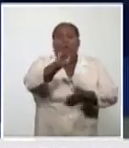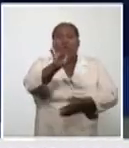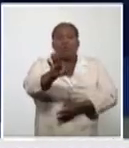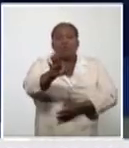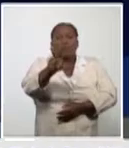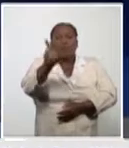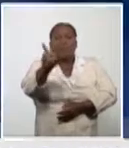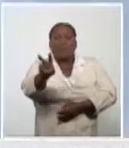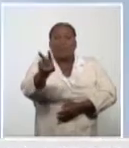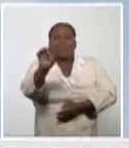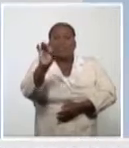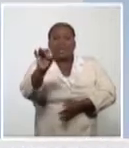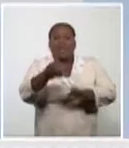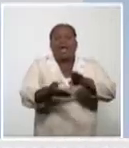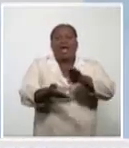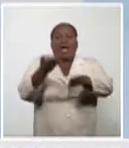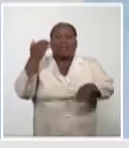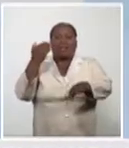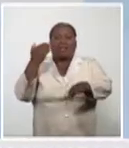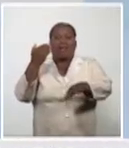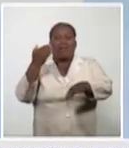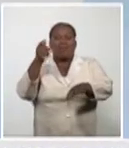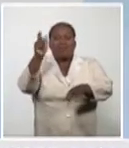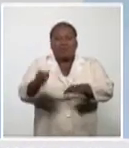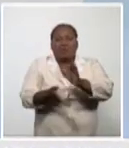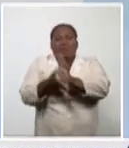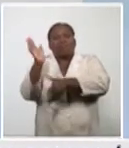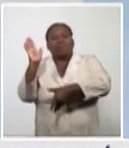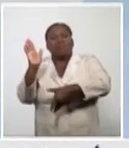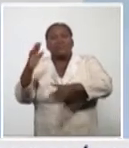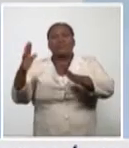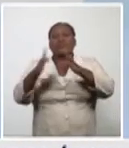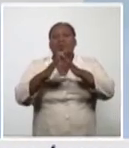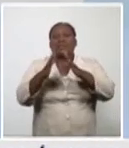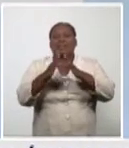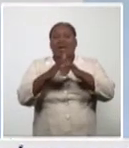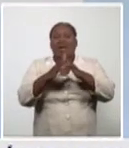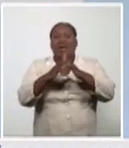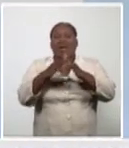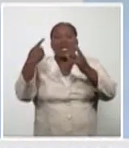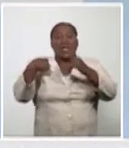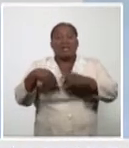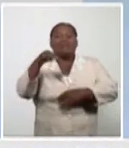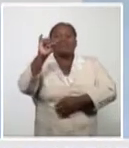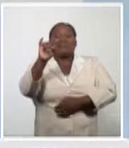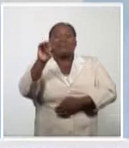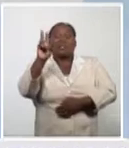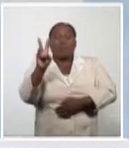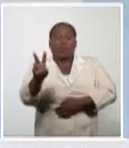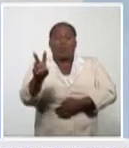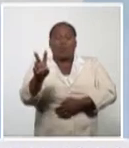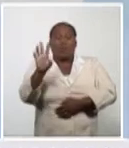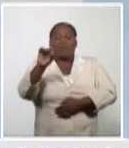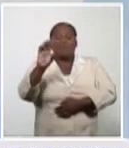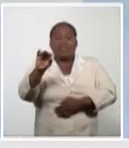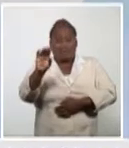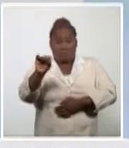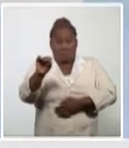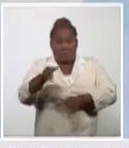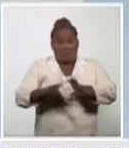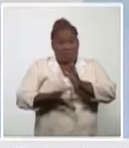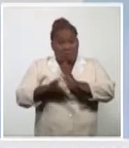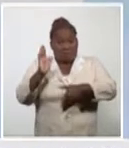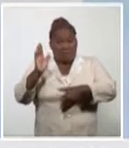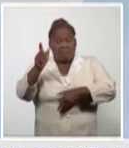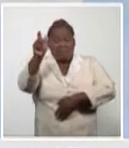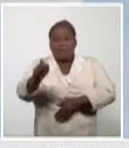These are patients who have recovered from the disease and are sent back to their homes where, in compliance with safety regulations, they are required to observe